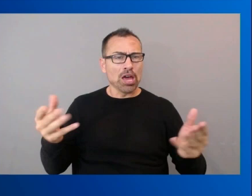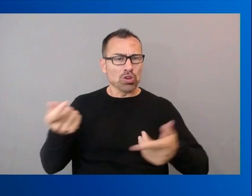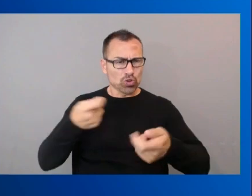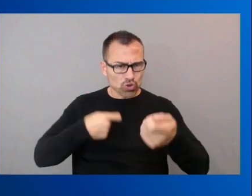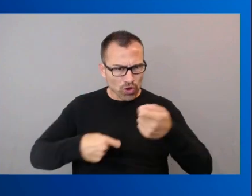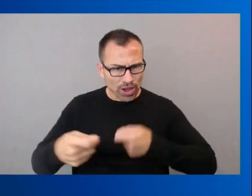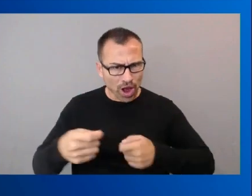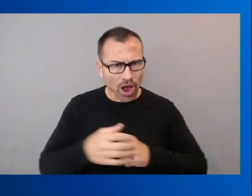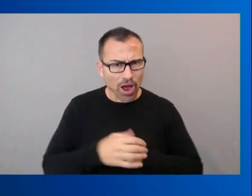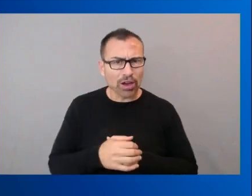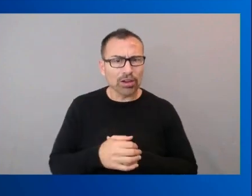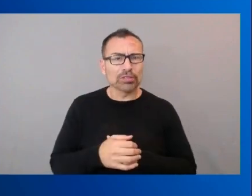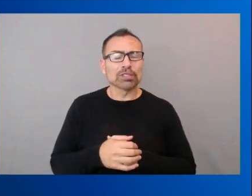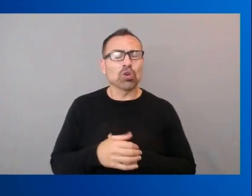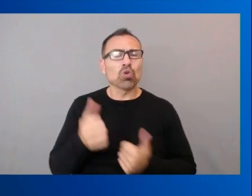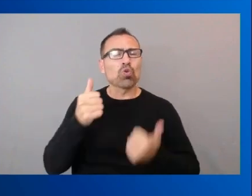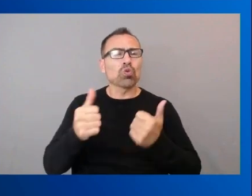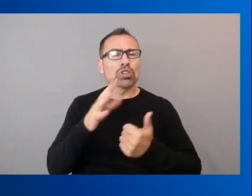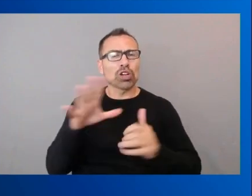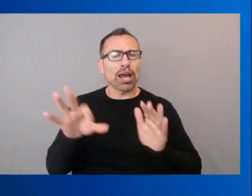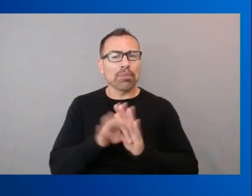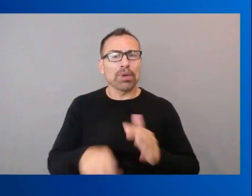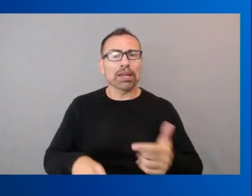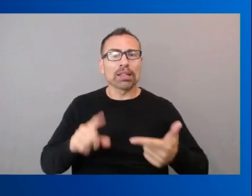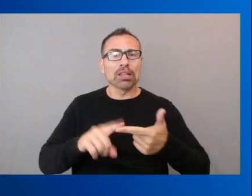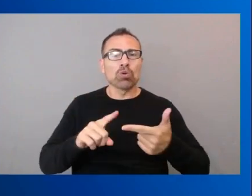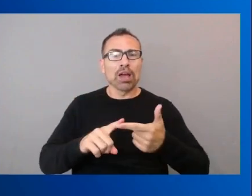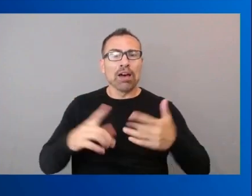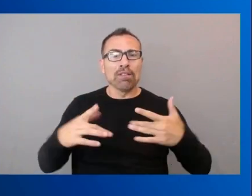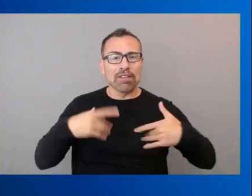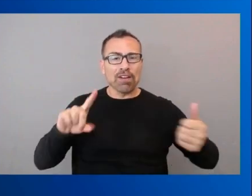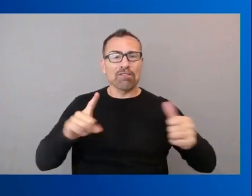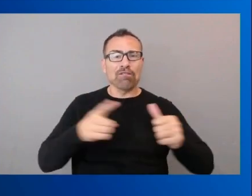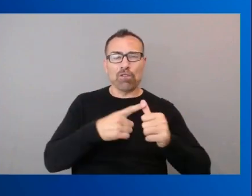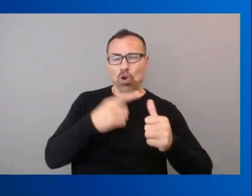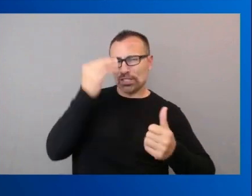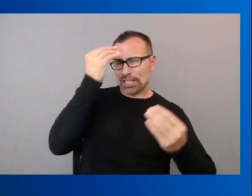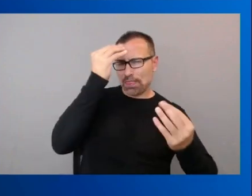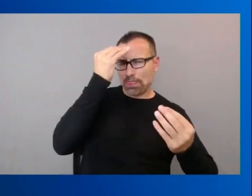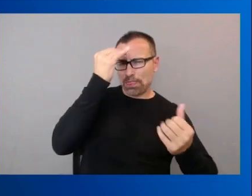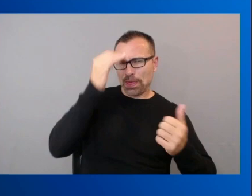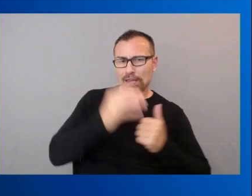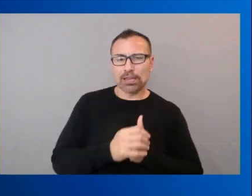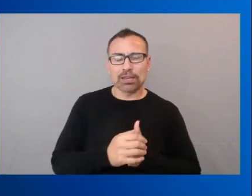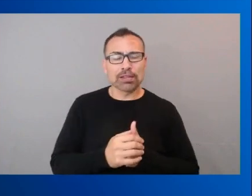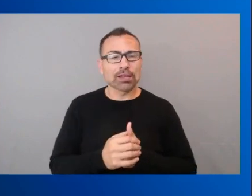thinking. So what is this? And at the end of that, we have a summary of resources.